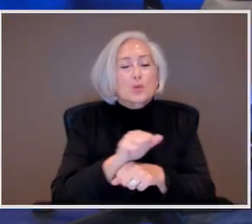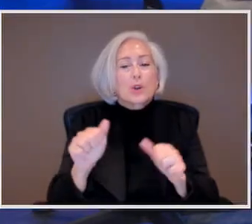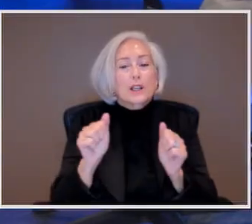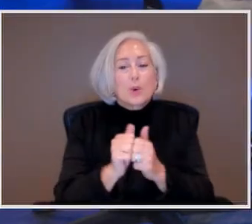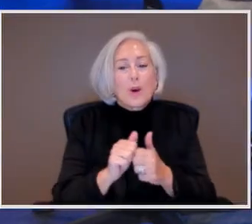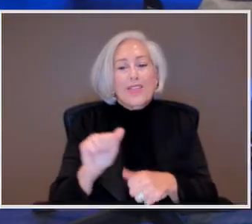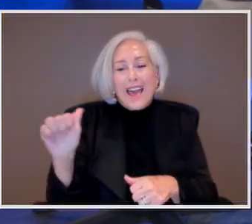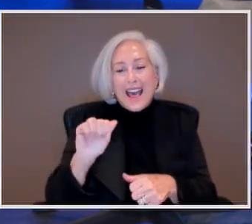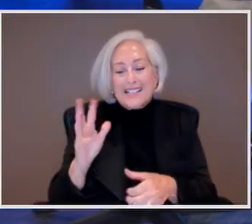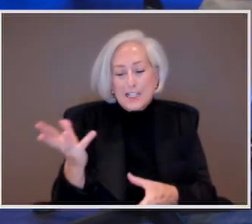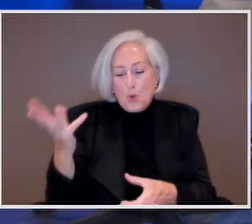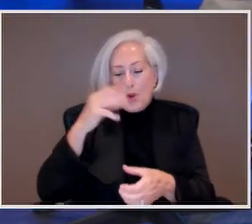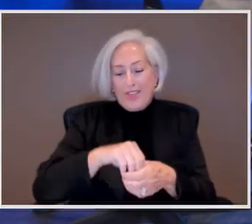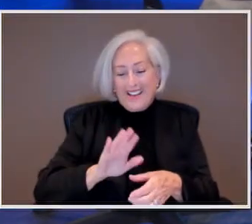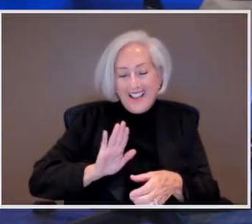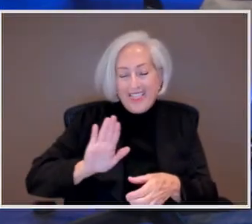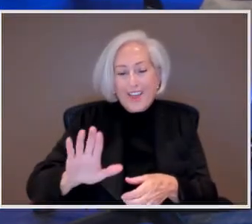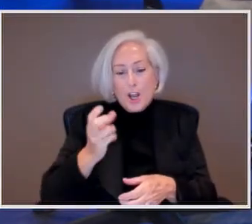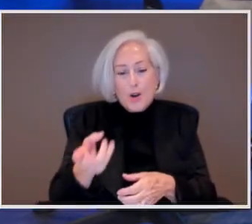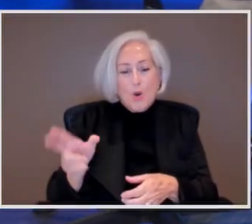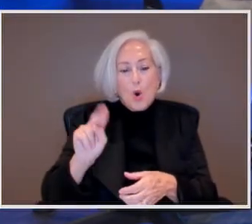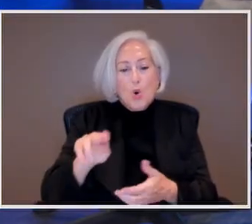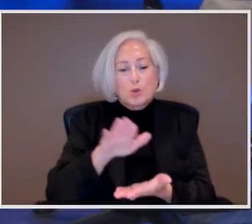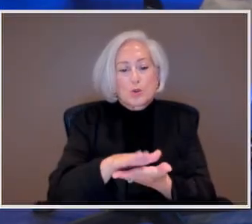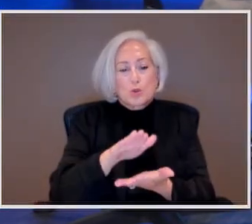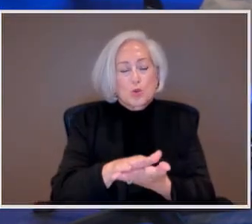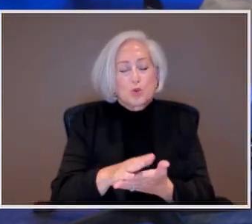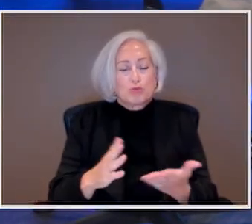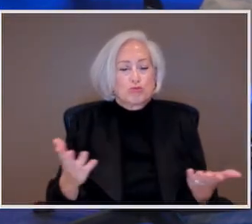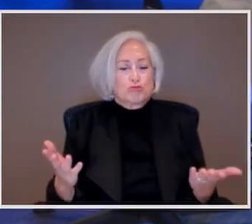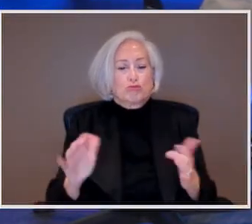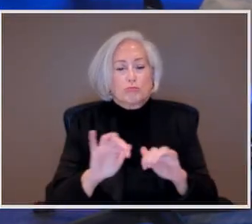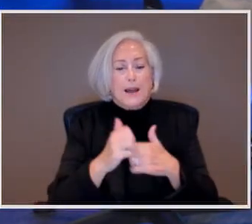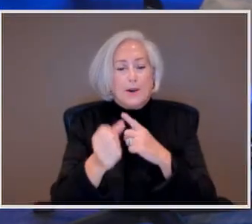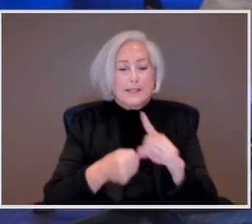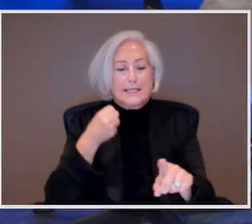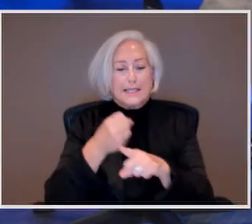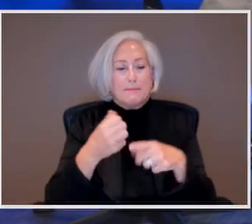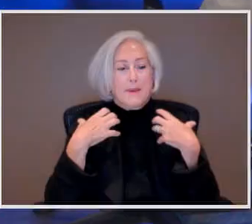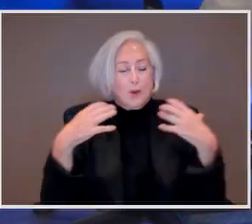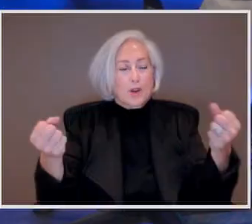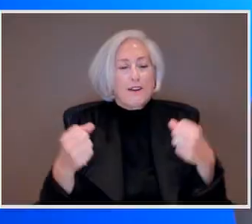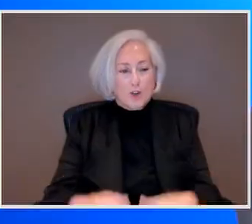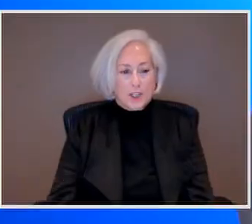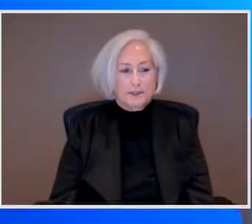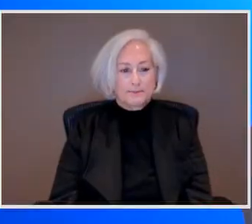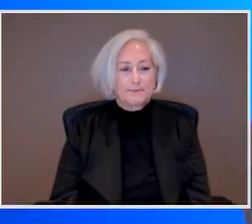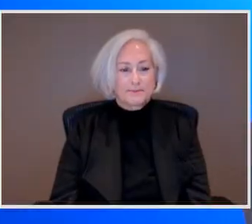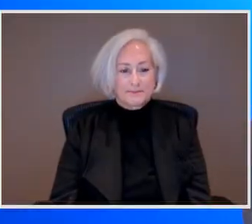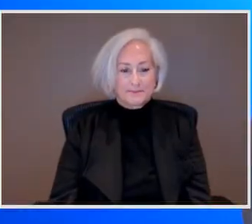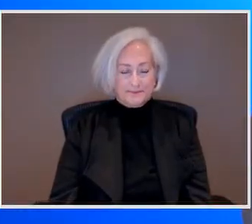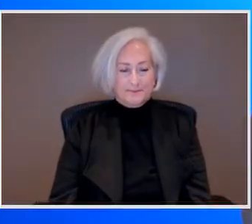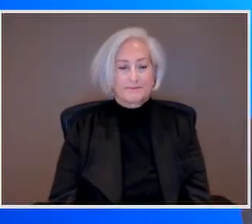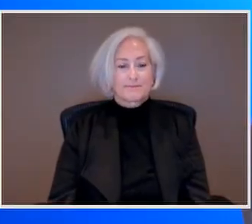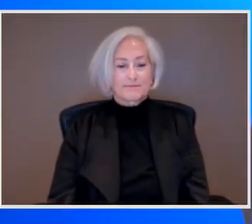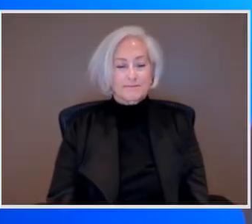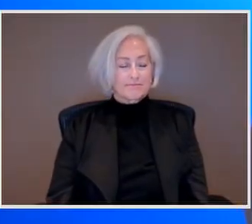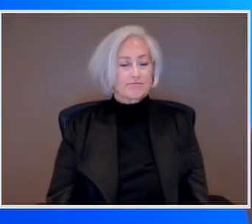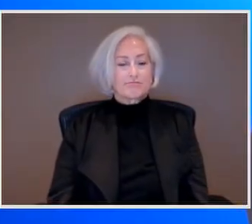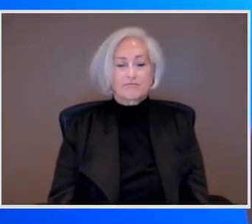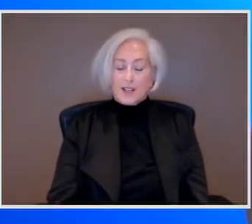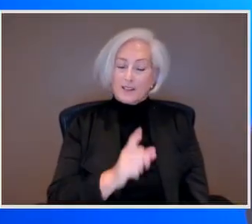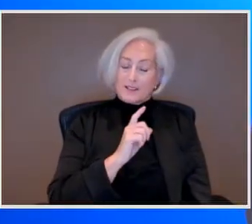own school, right there with them, how does that impact their recovery? I think it impacts it most